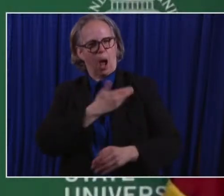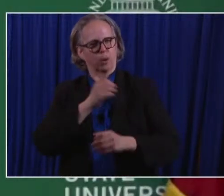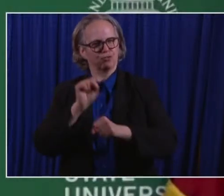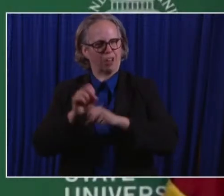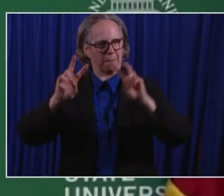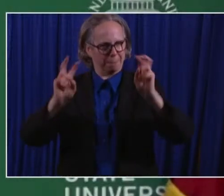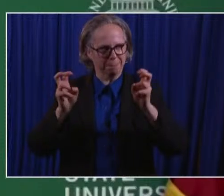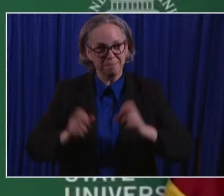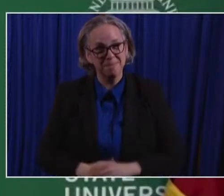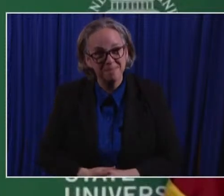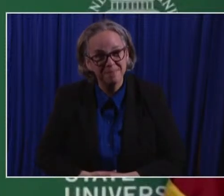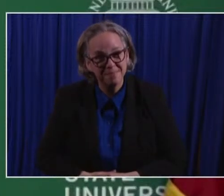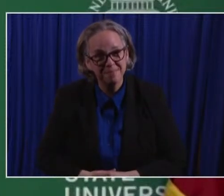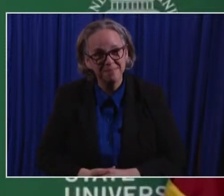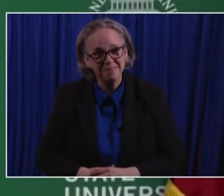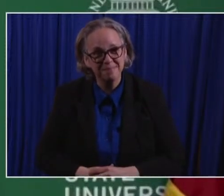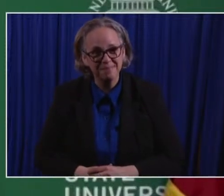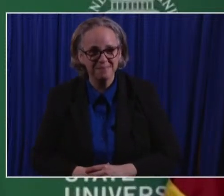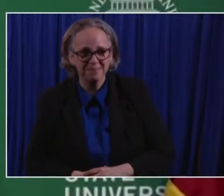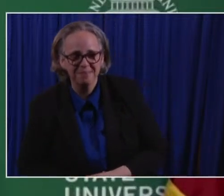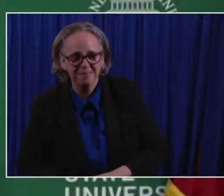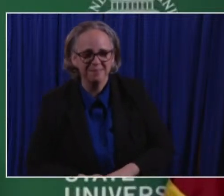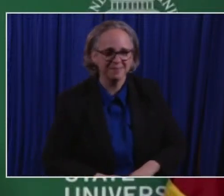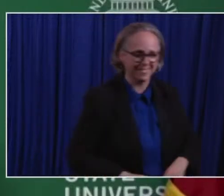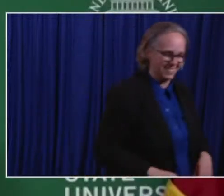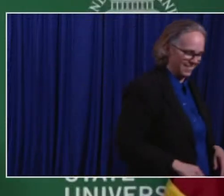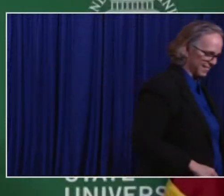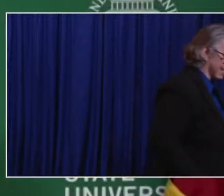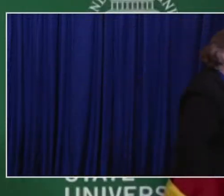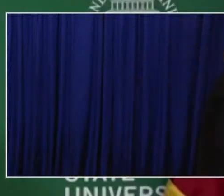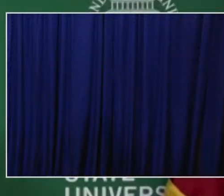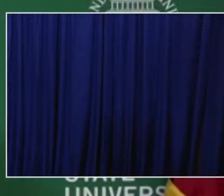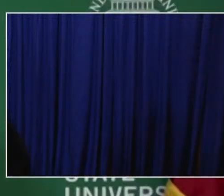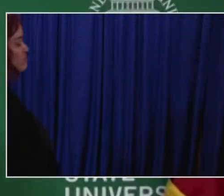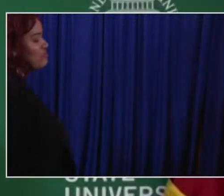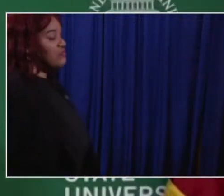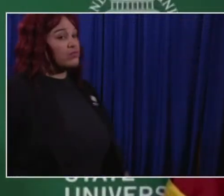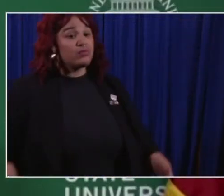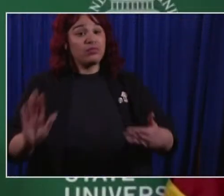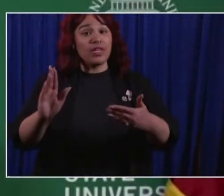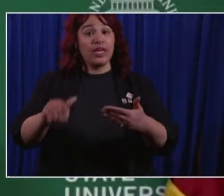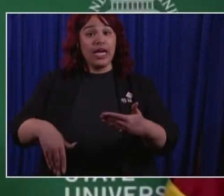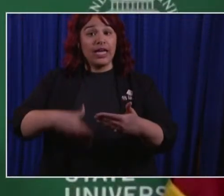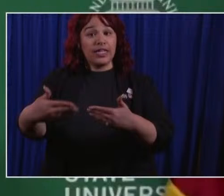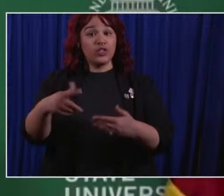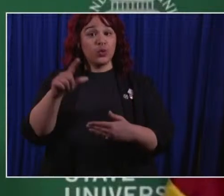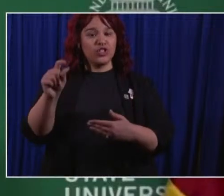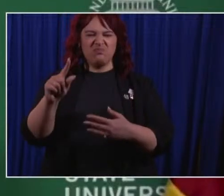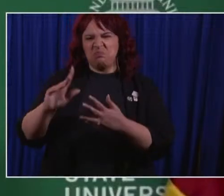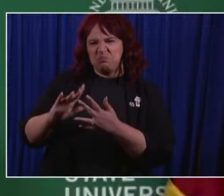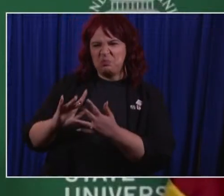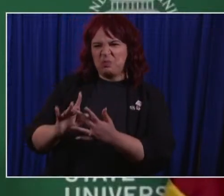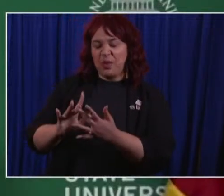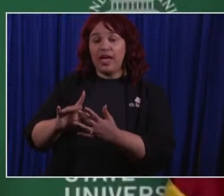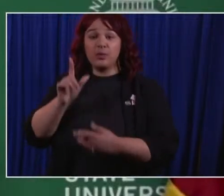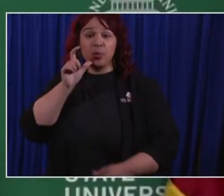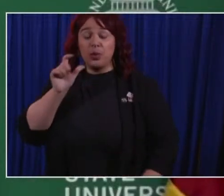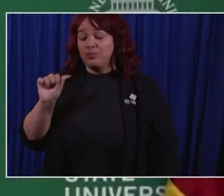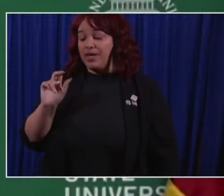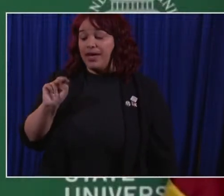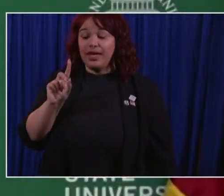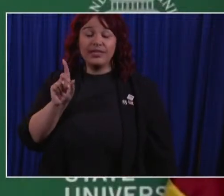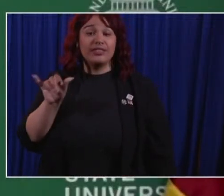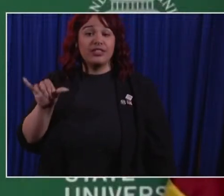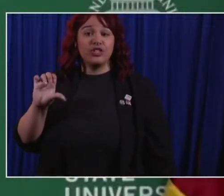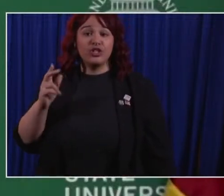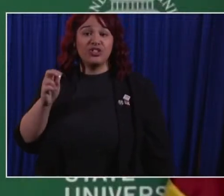working. Next question online is from Andy Chow at Ohio Public Radio and Television. Hi, Andy. Hi, Governor. Looking